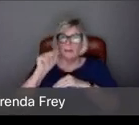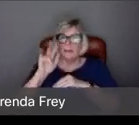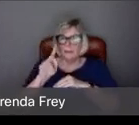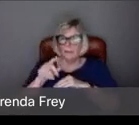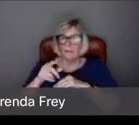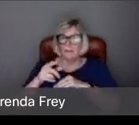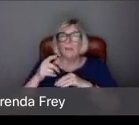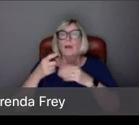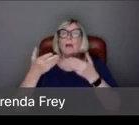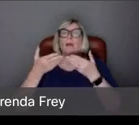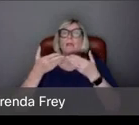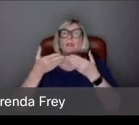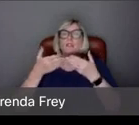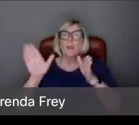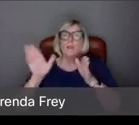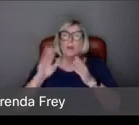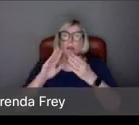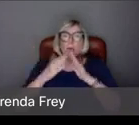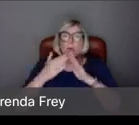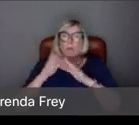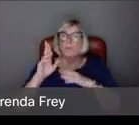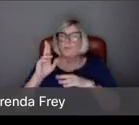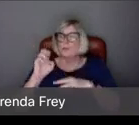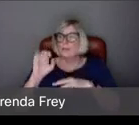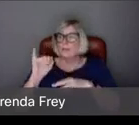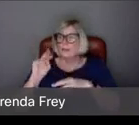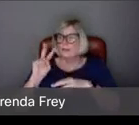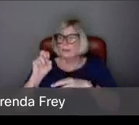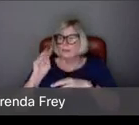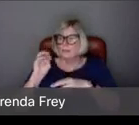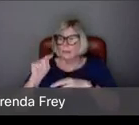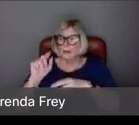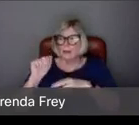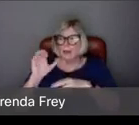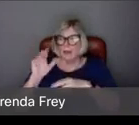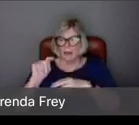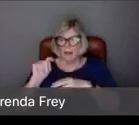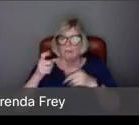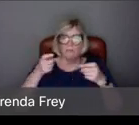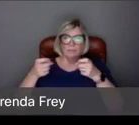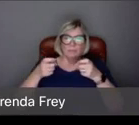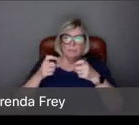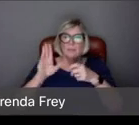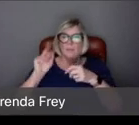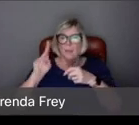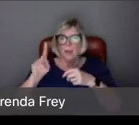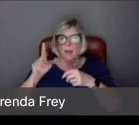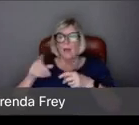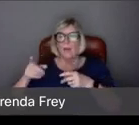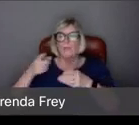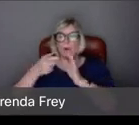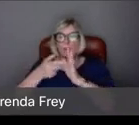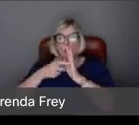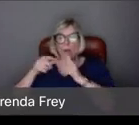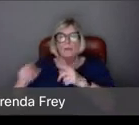The General Community Reinvestment Act, it governs banks and requires them to make loans in the communities they